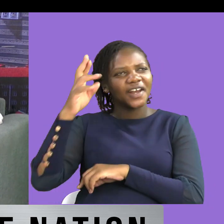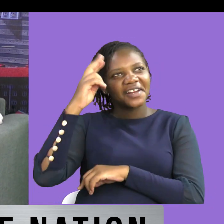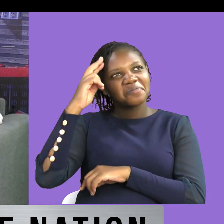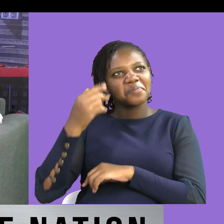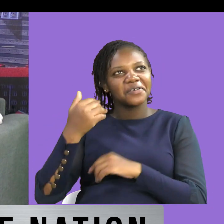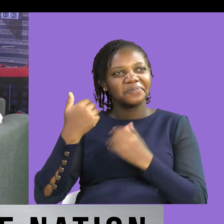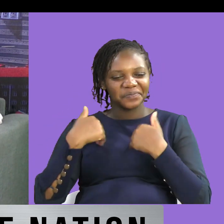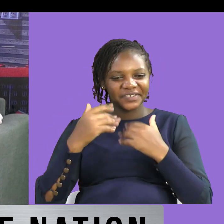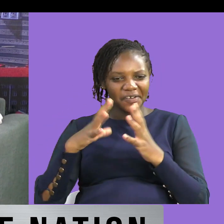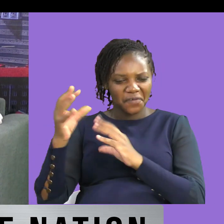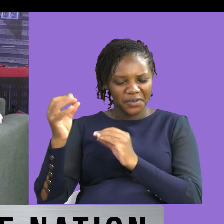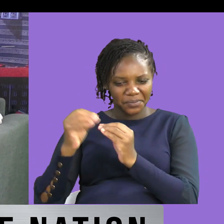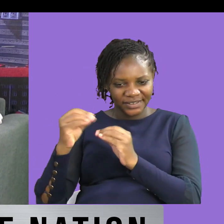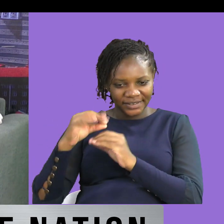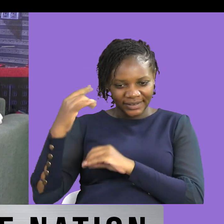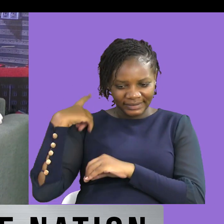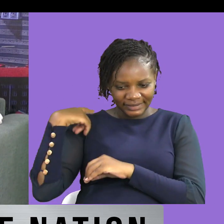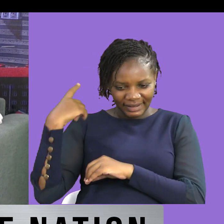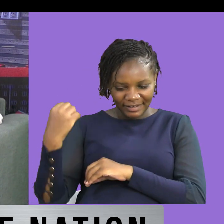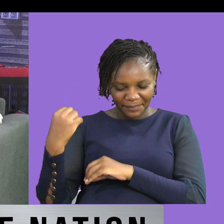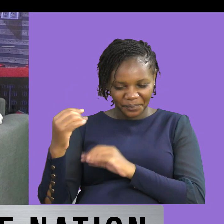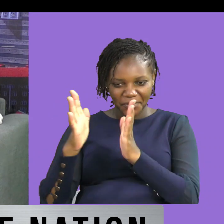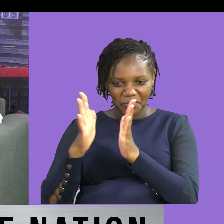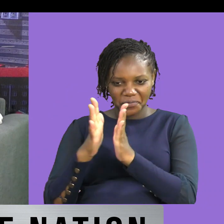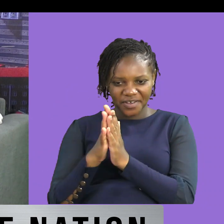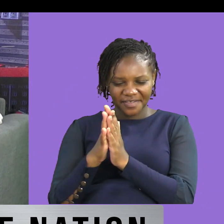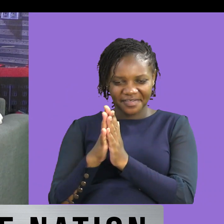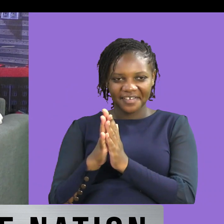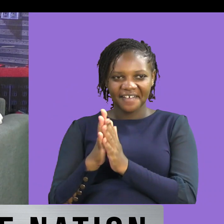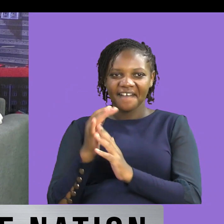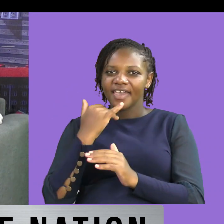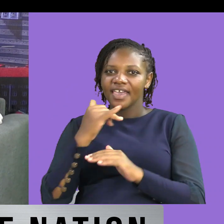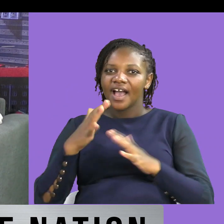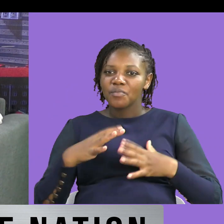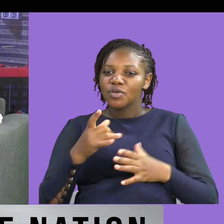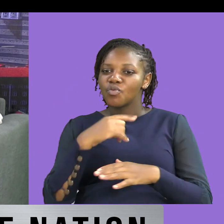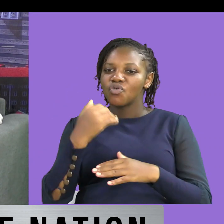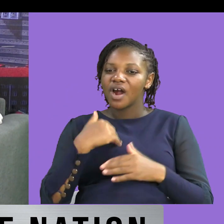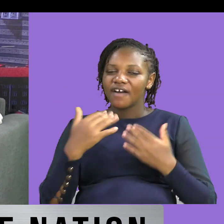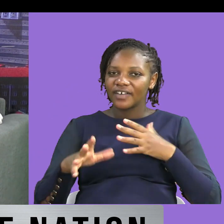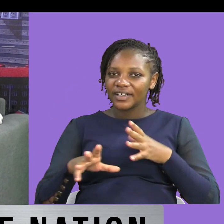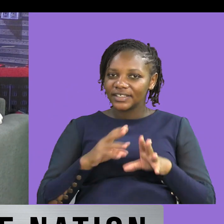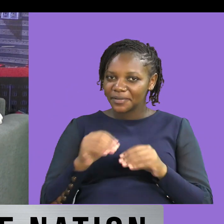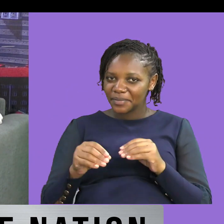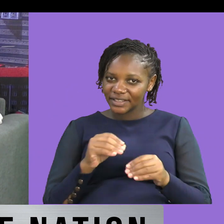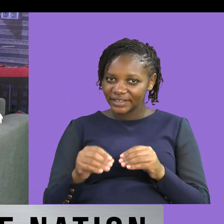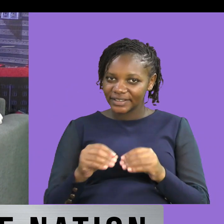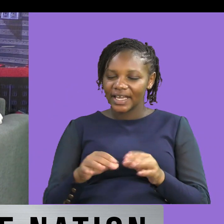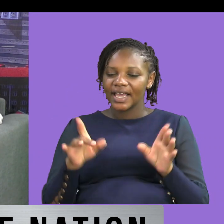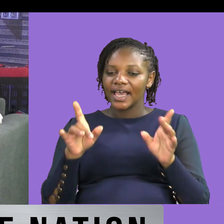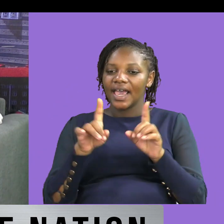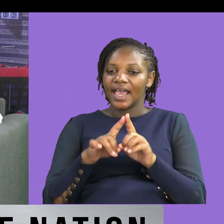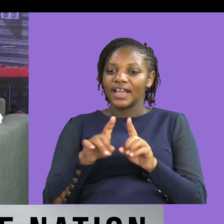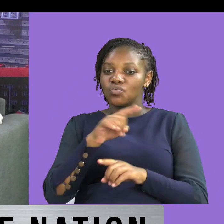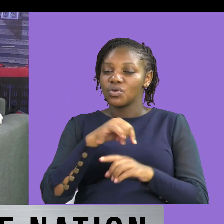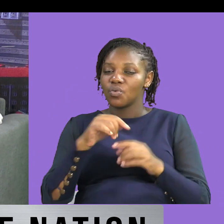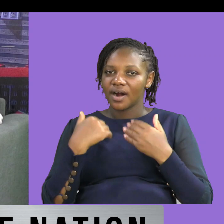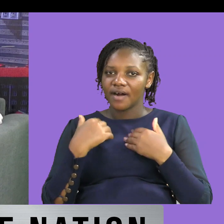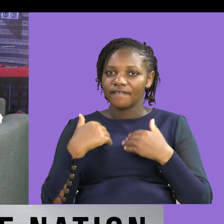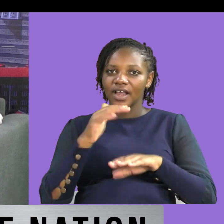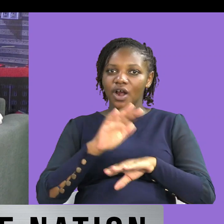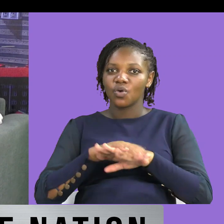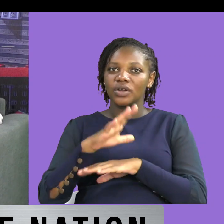meeting yesterday with young people with disabilities. Oh my. And we had a very